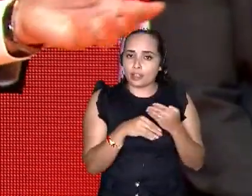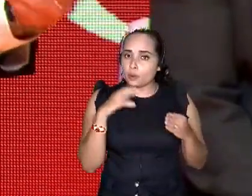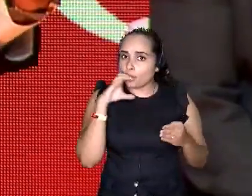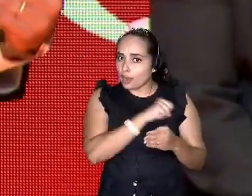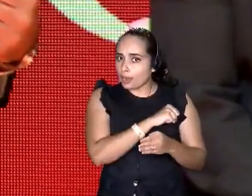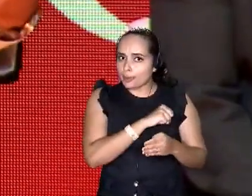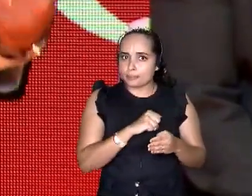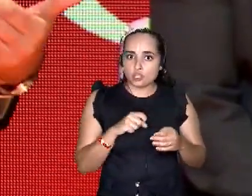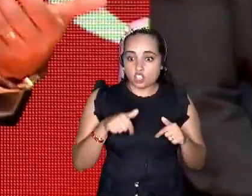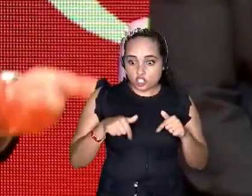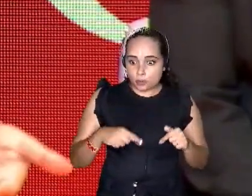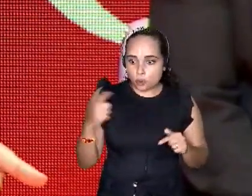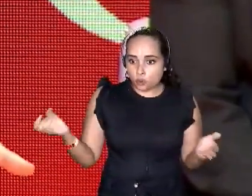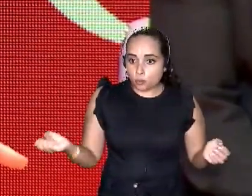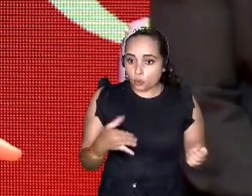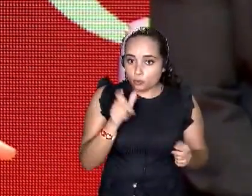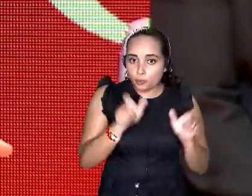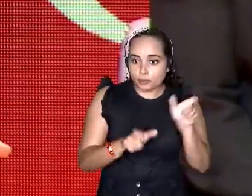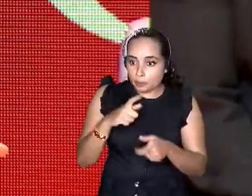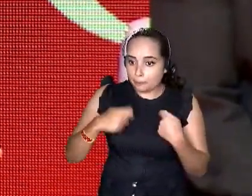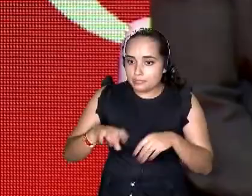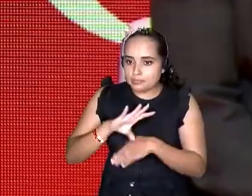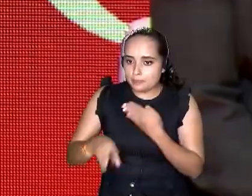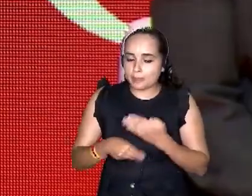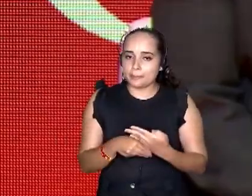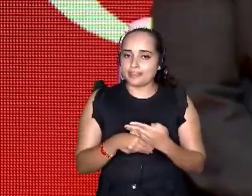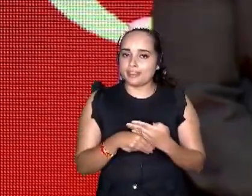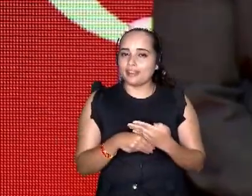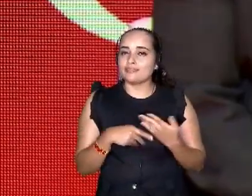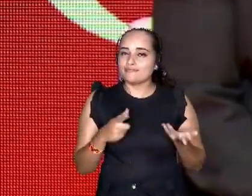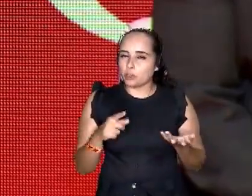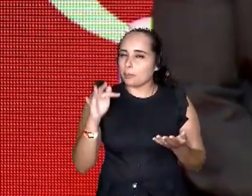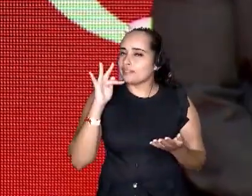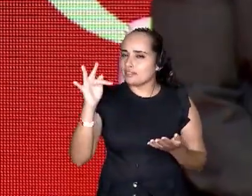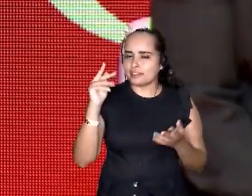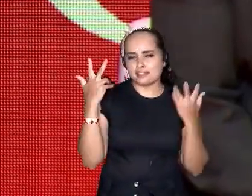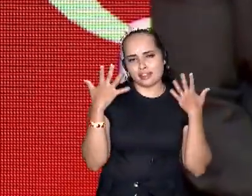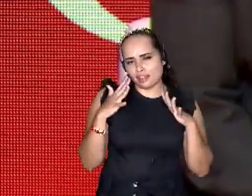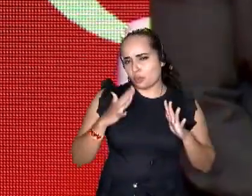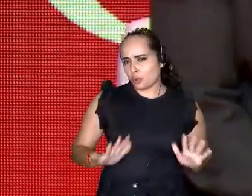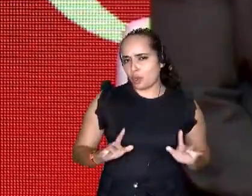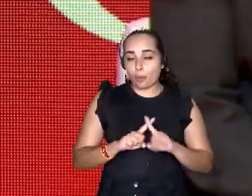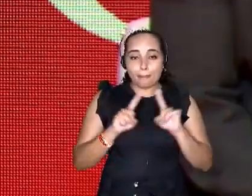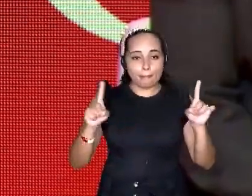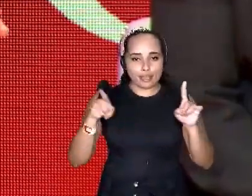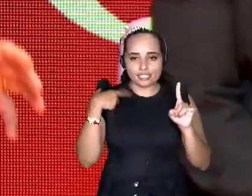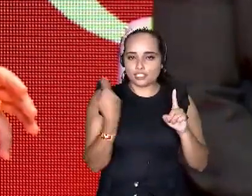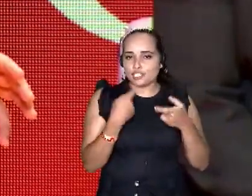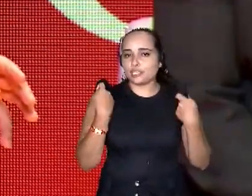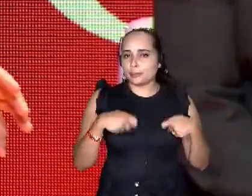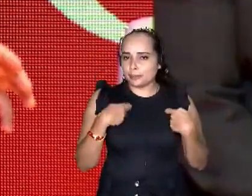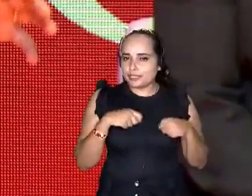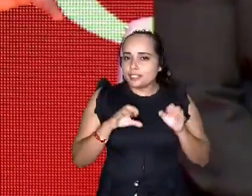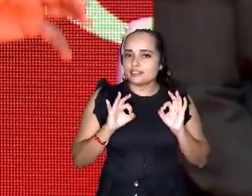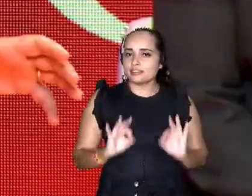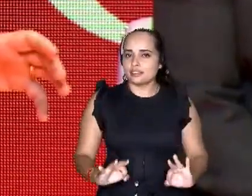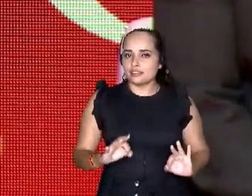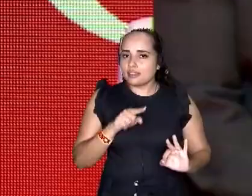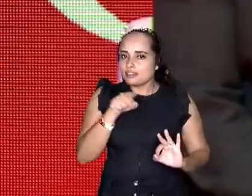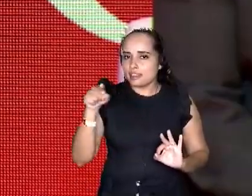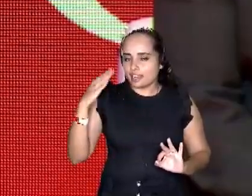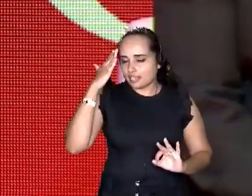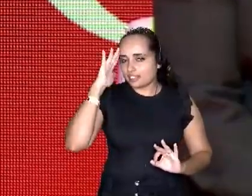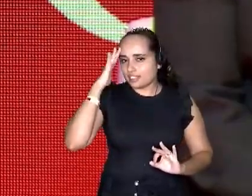is, is the natural trend, but we need to make sure that we understand the nuances and